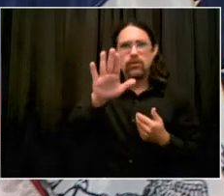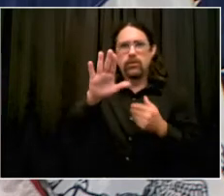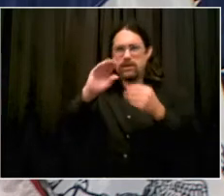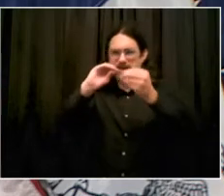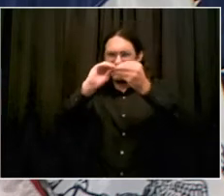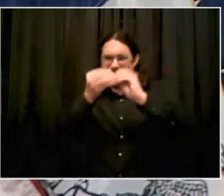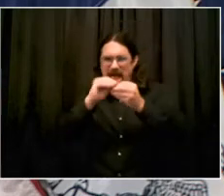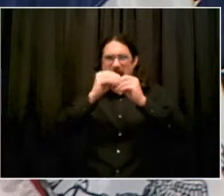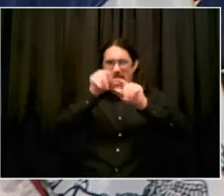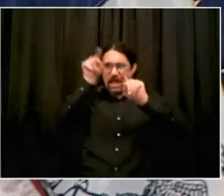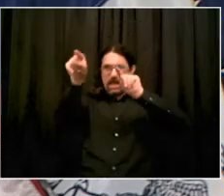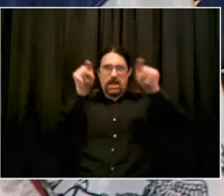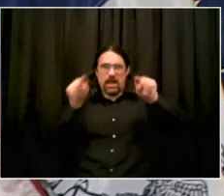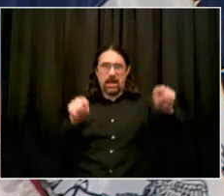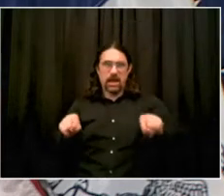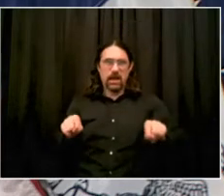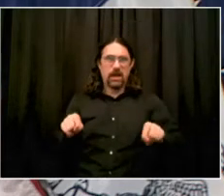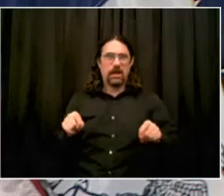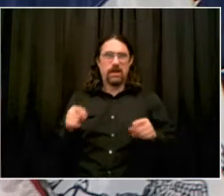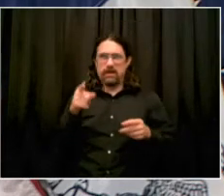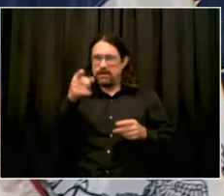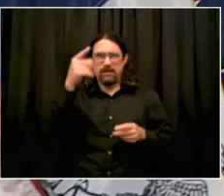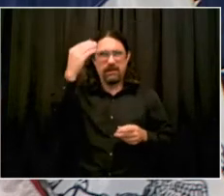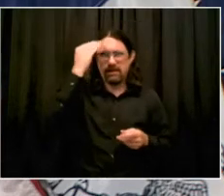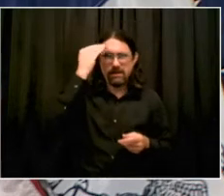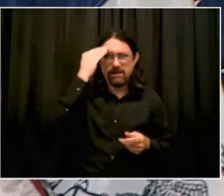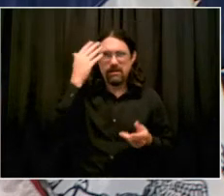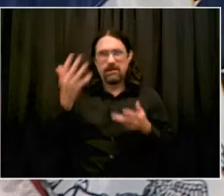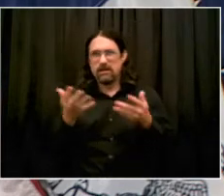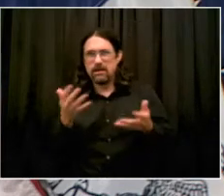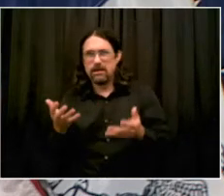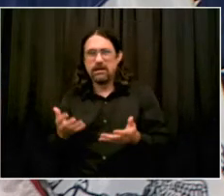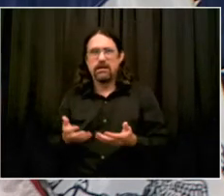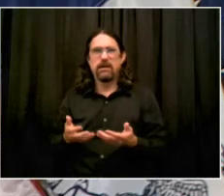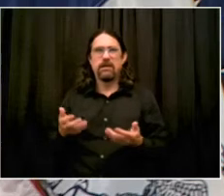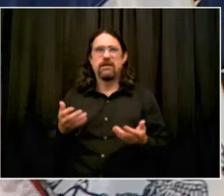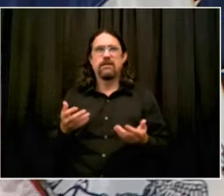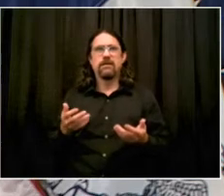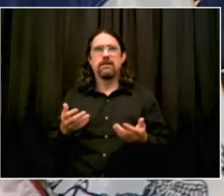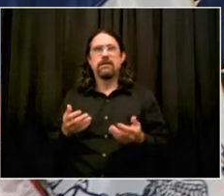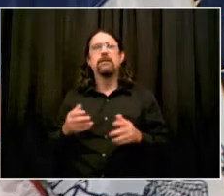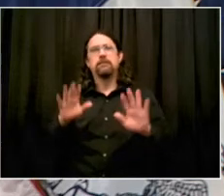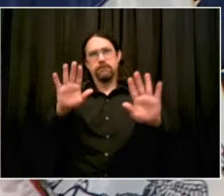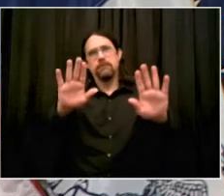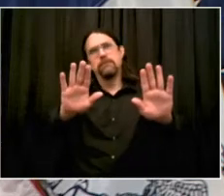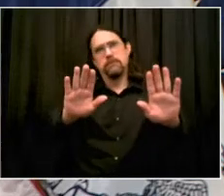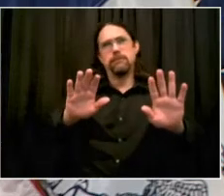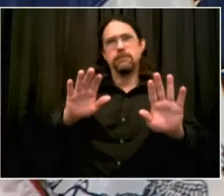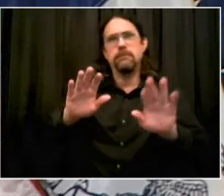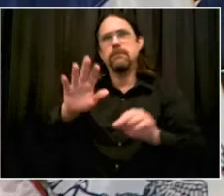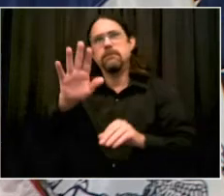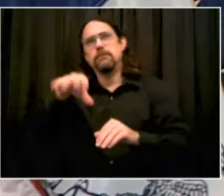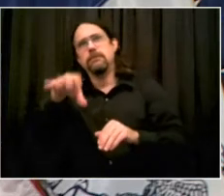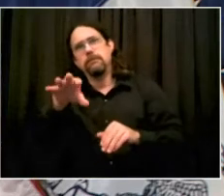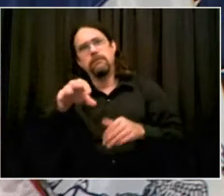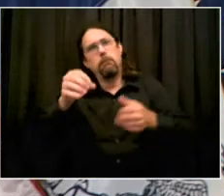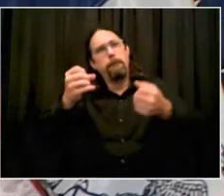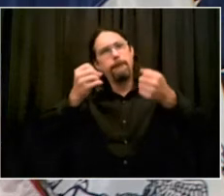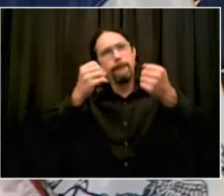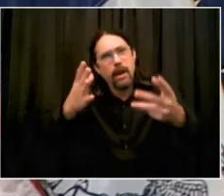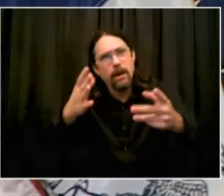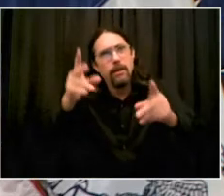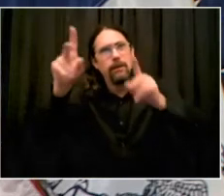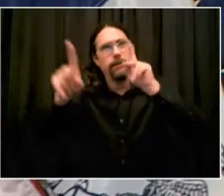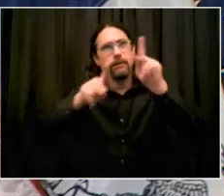of people have been tested already and are being tested of their own choice. A lot of our school,